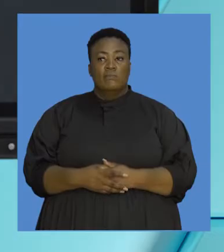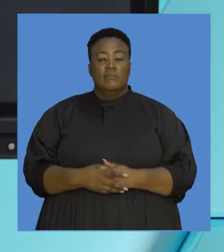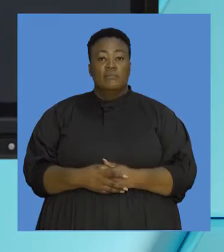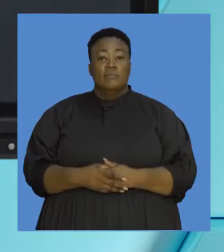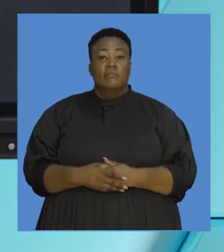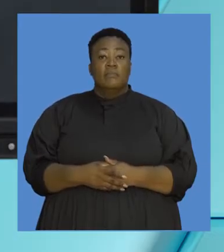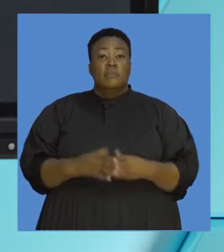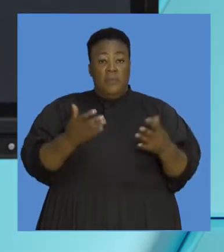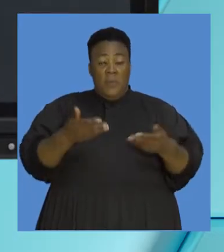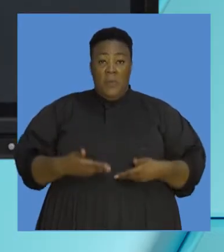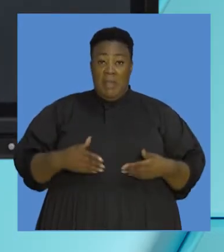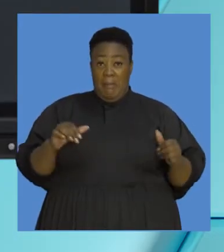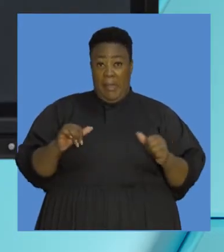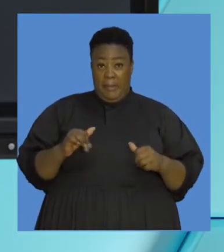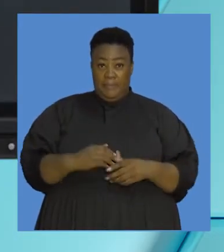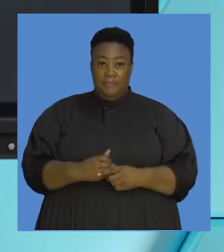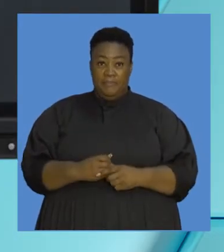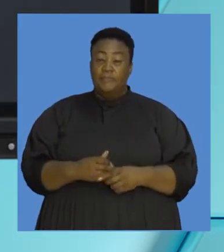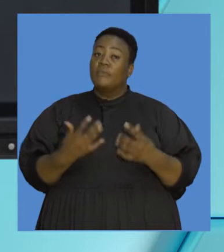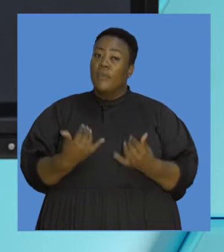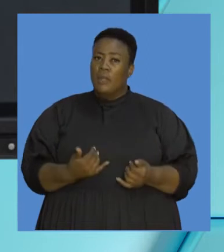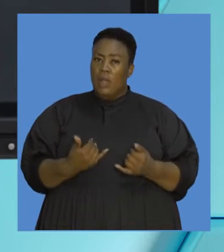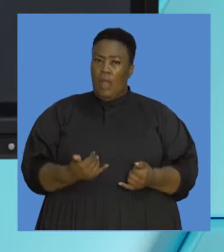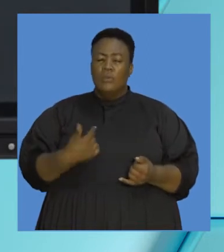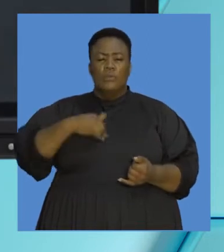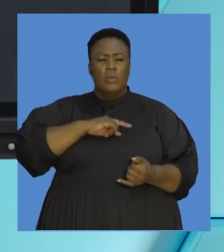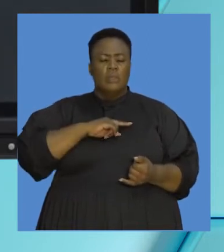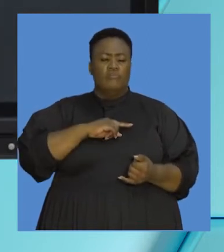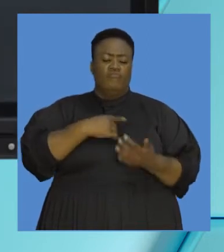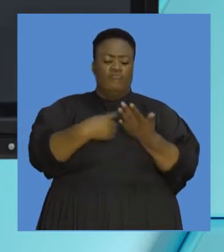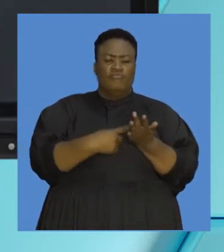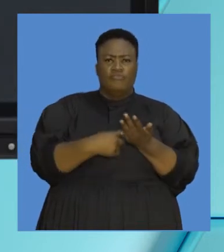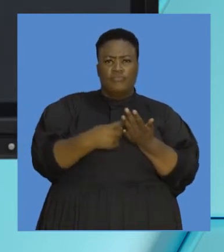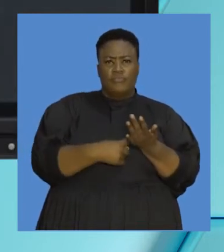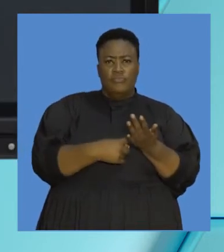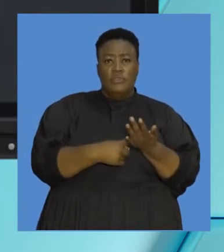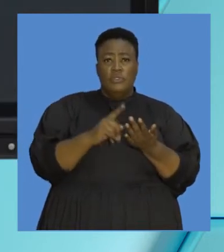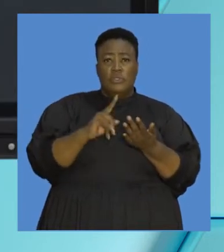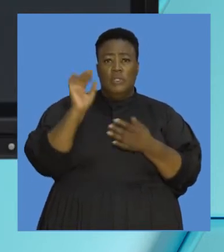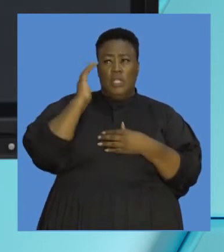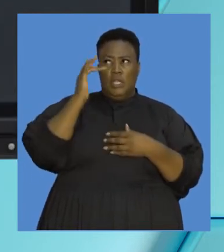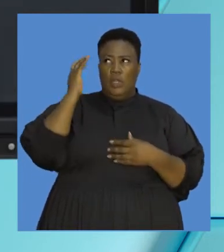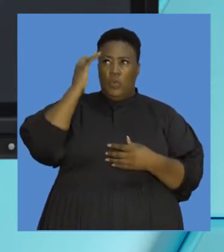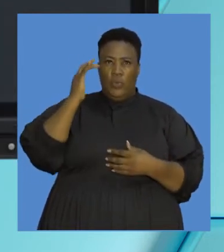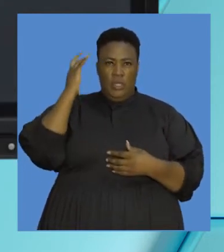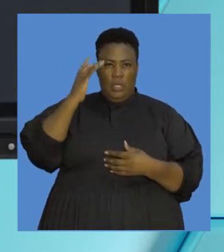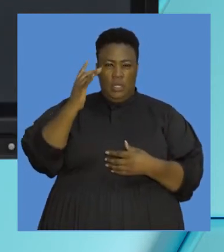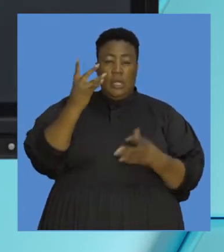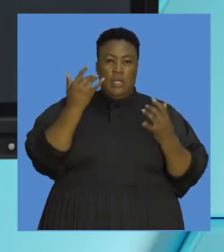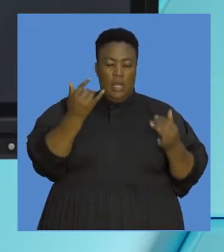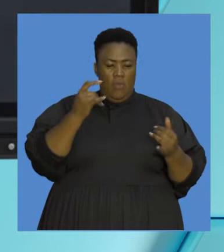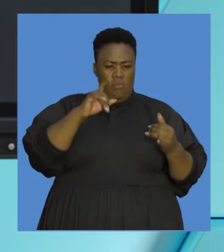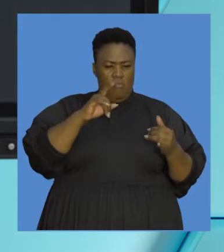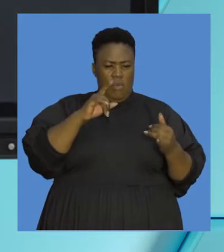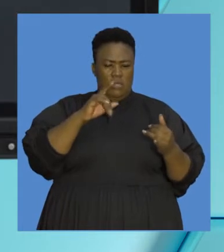Welcome back. Now, so we've spoken a little bit about the theory. Now we're going to look at how it works, because it's really important